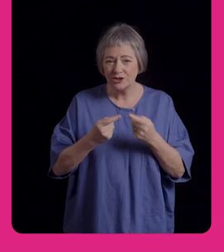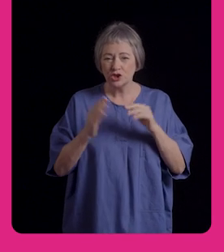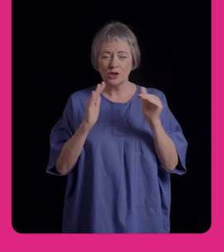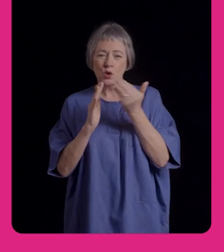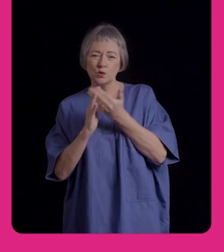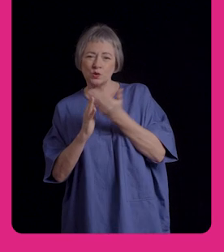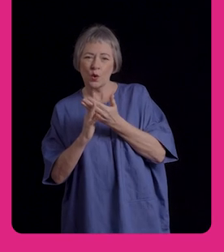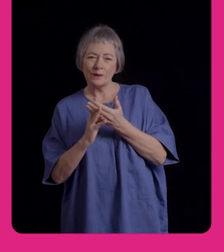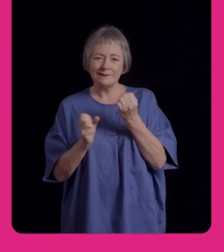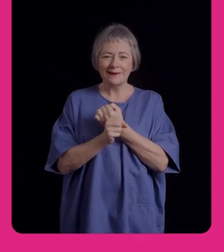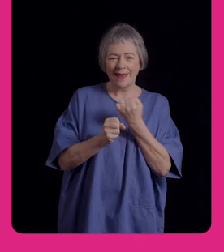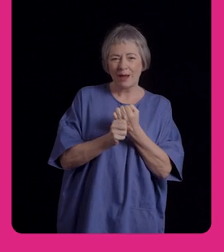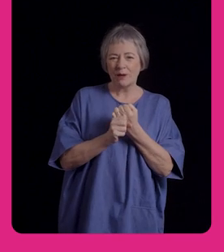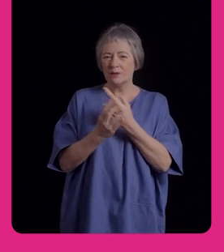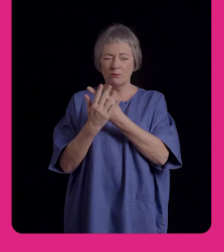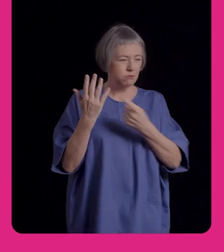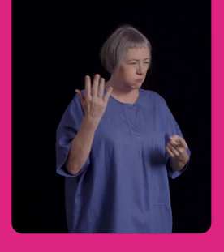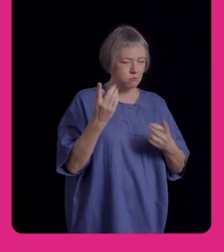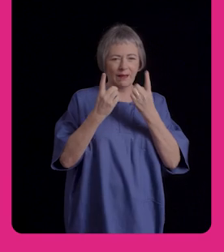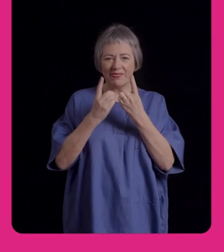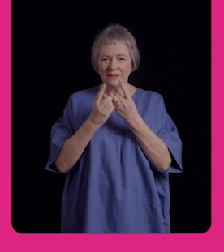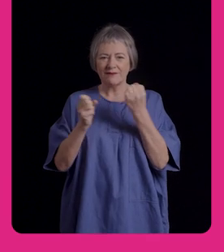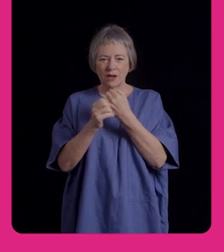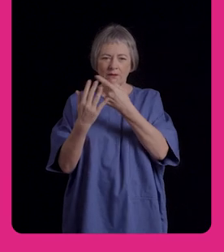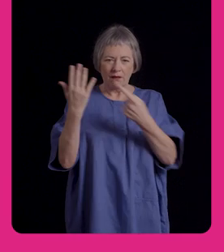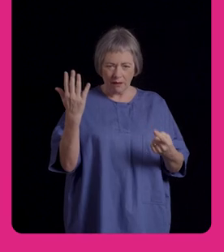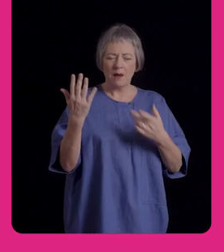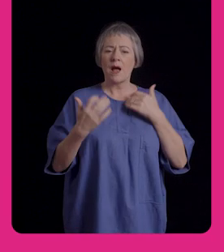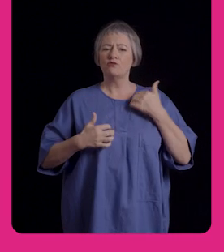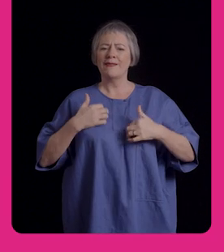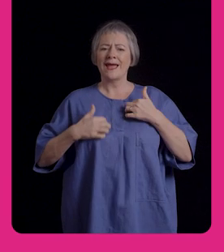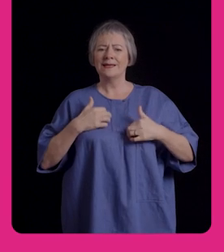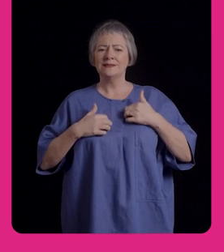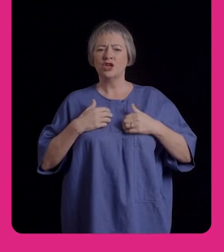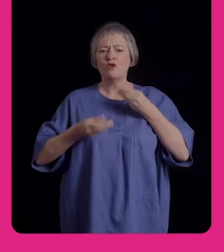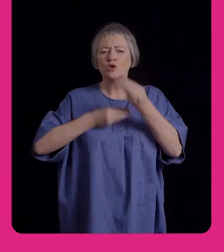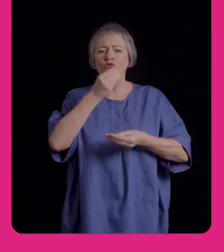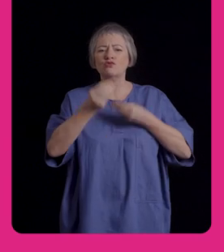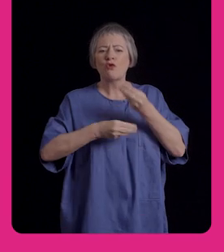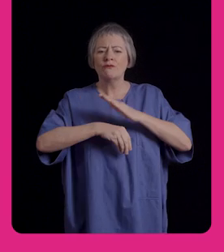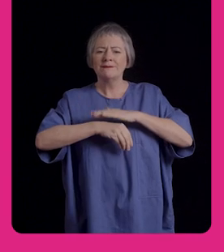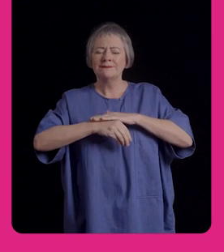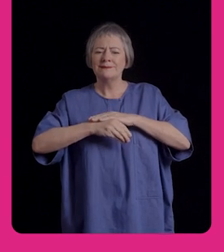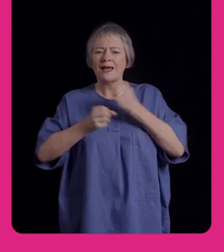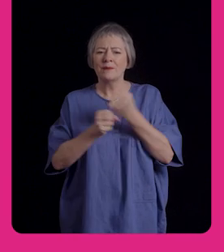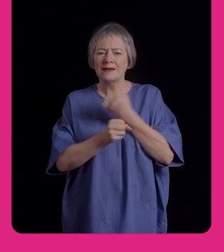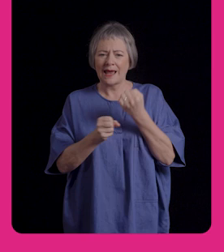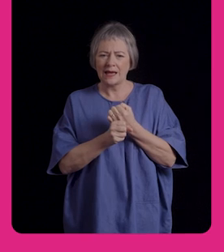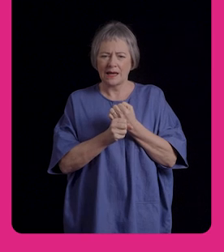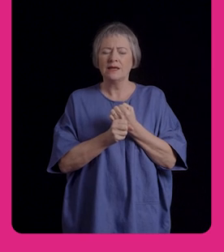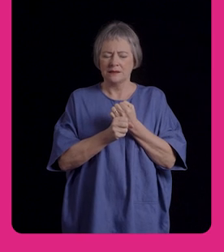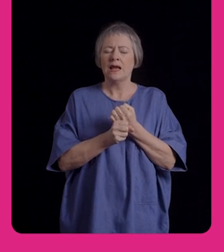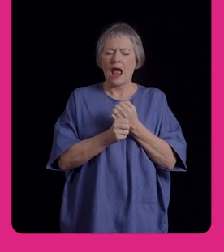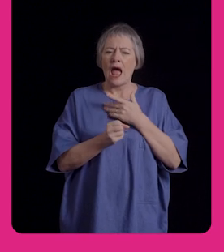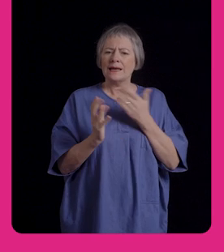book called Into the Dungeon, which is like a choose your own adventure style book. And basically, I'm really interested in storytelling games that are both fun to veterans and also